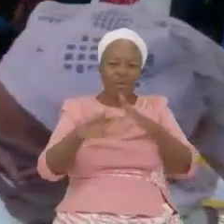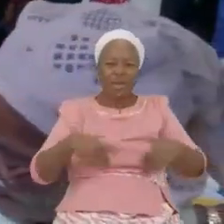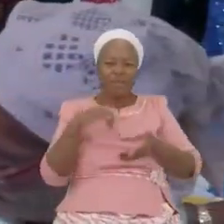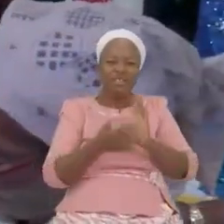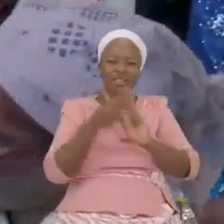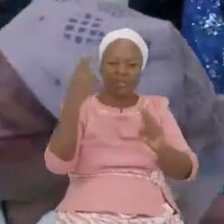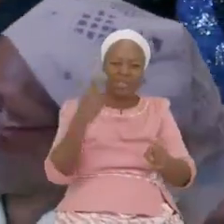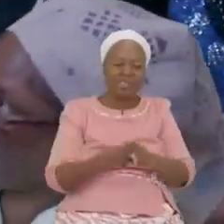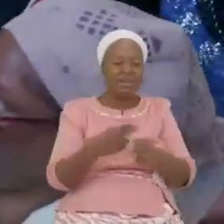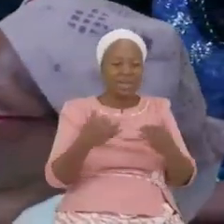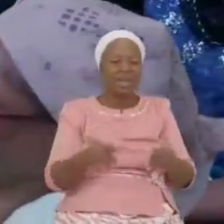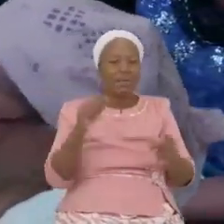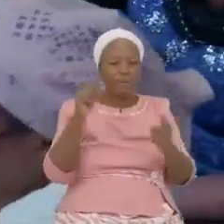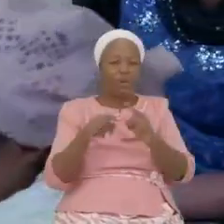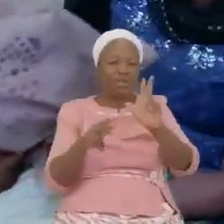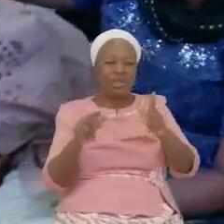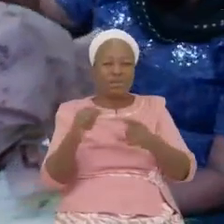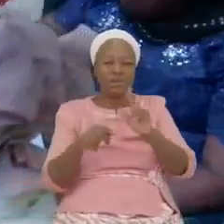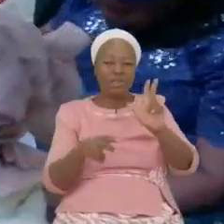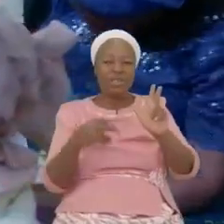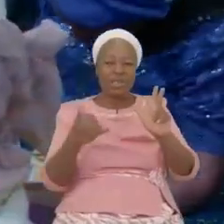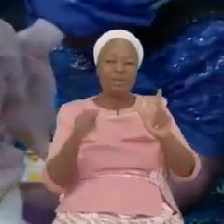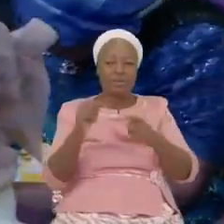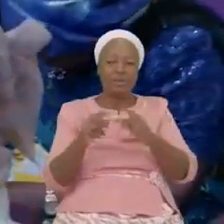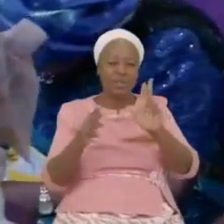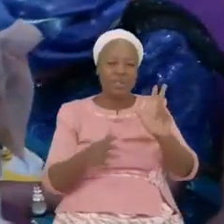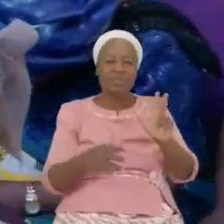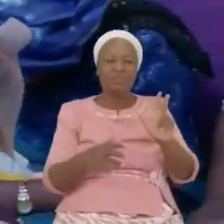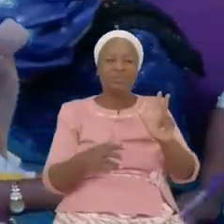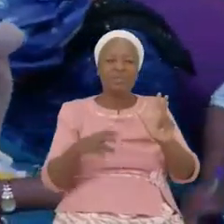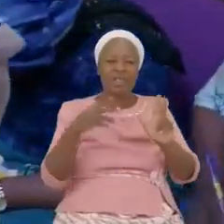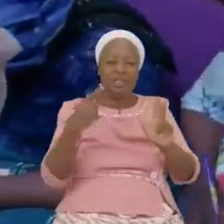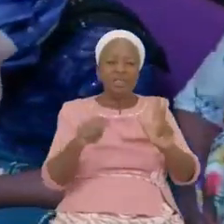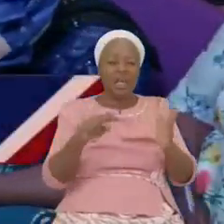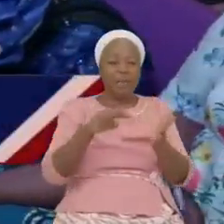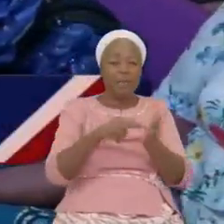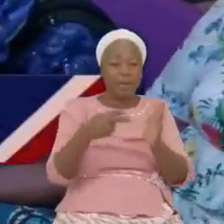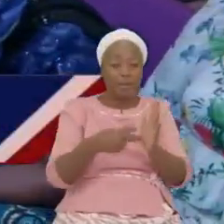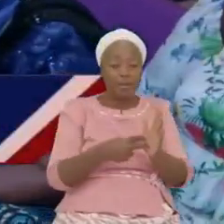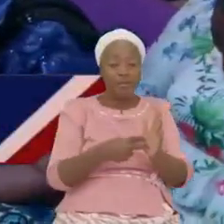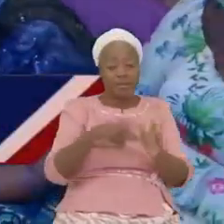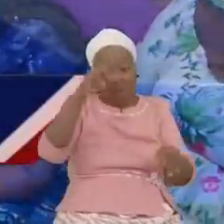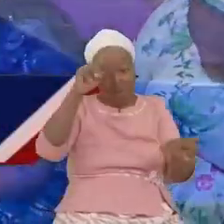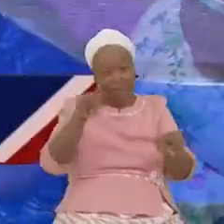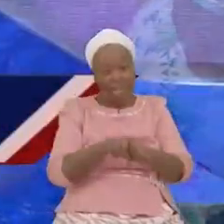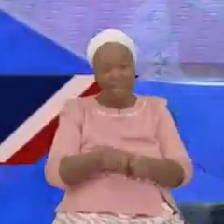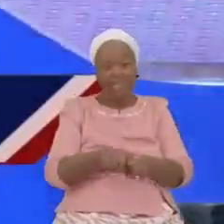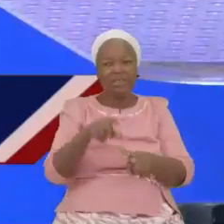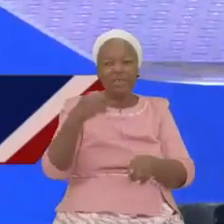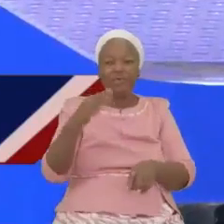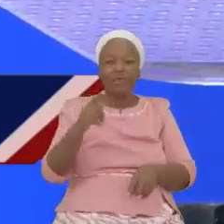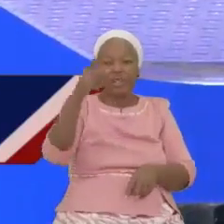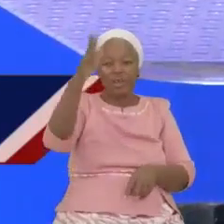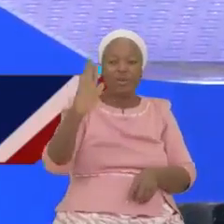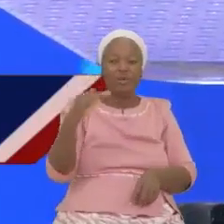Jesus' name. We're looking at point number three here. Point number three, the purposeful covenant of the